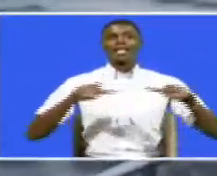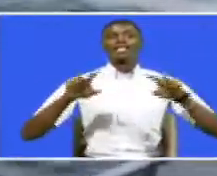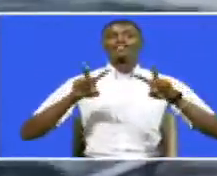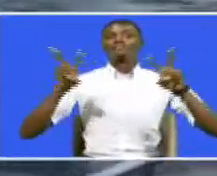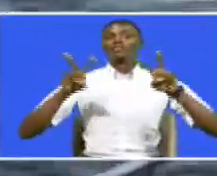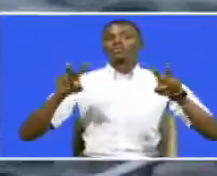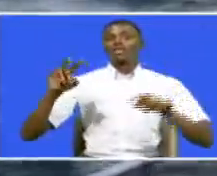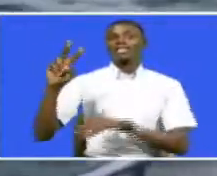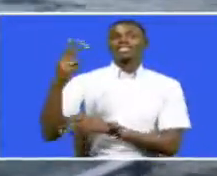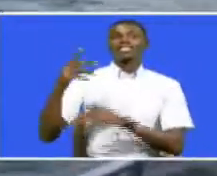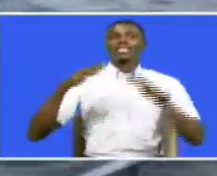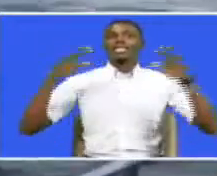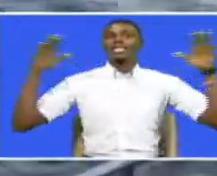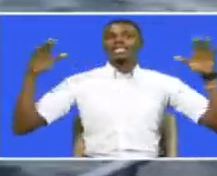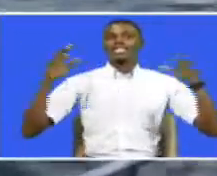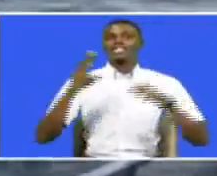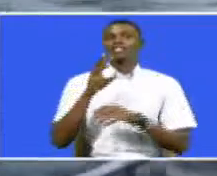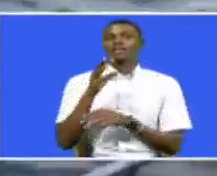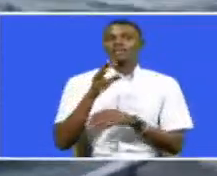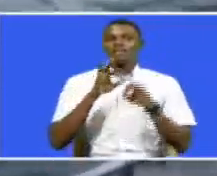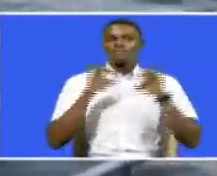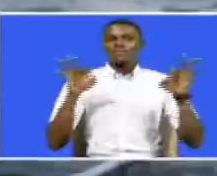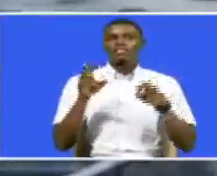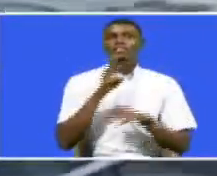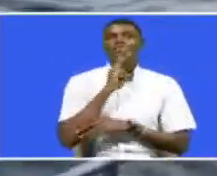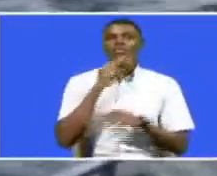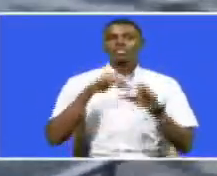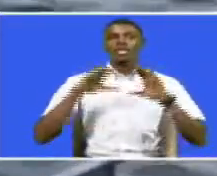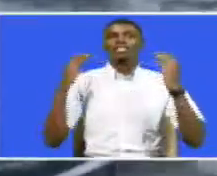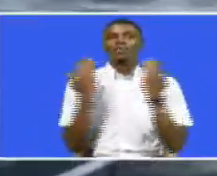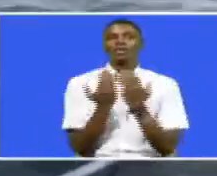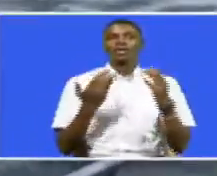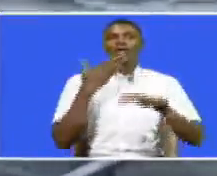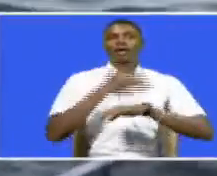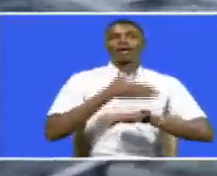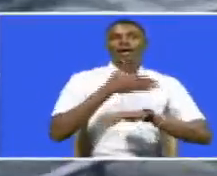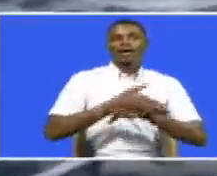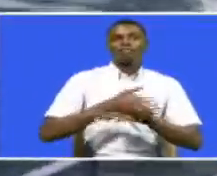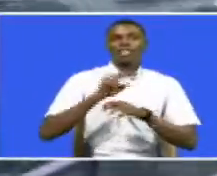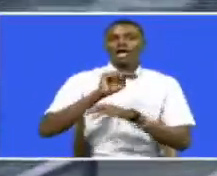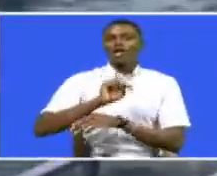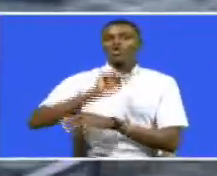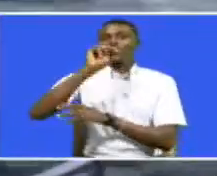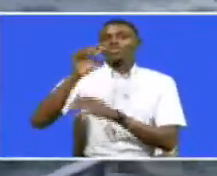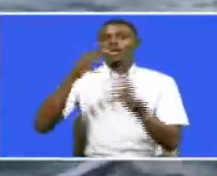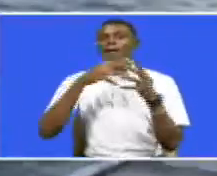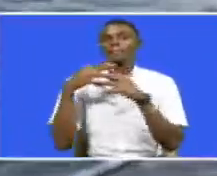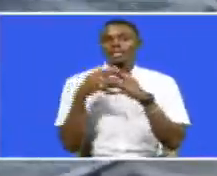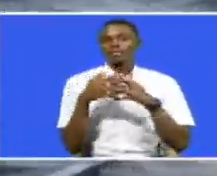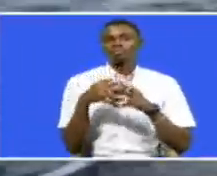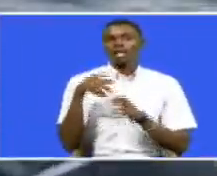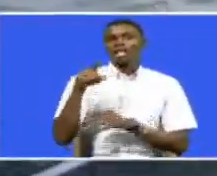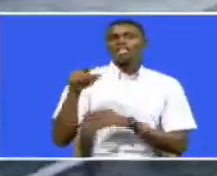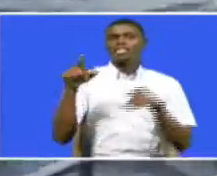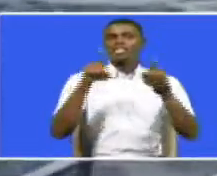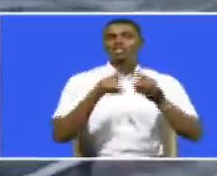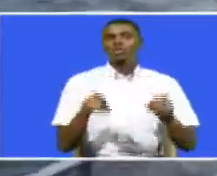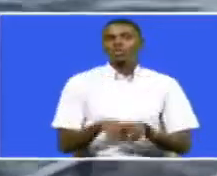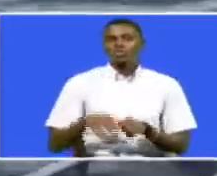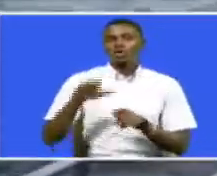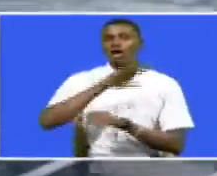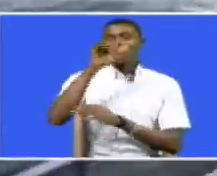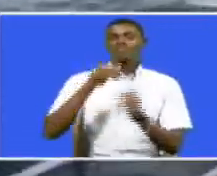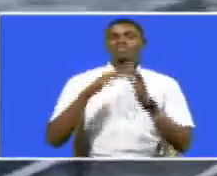is the second largest freshwater lake in the world after Lake Superior of North America. It is also